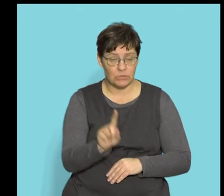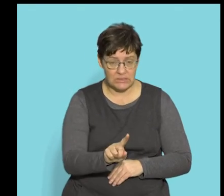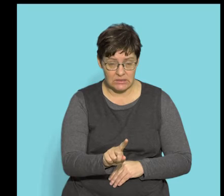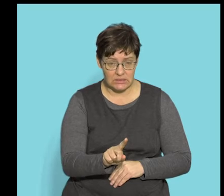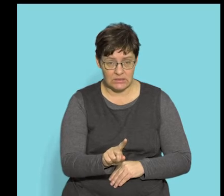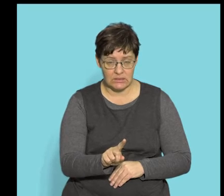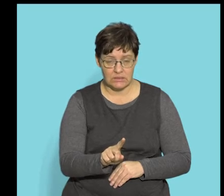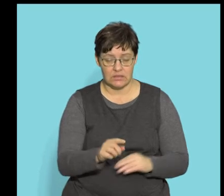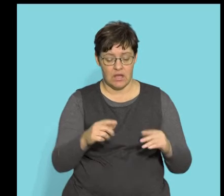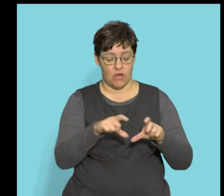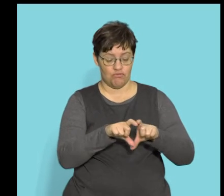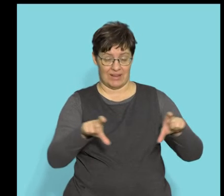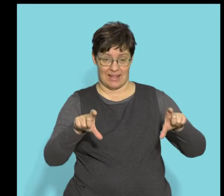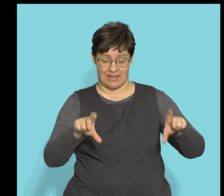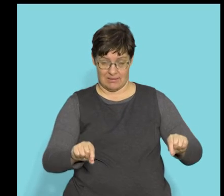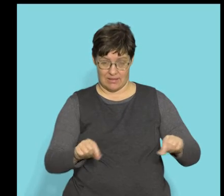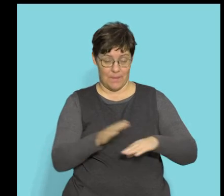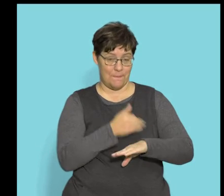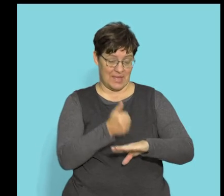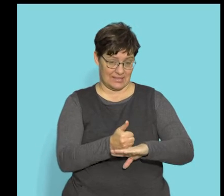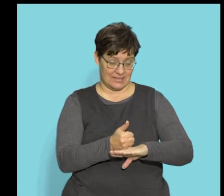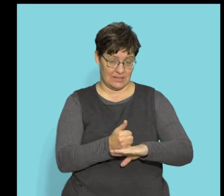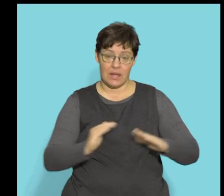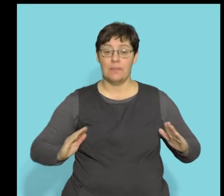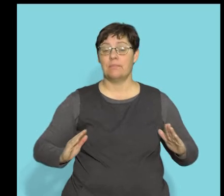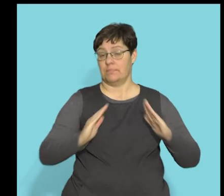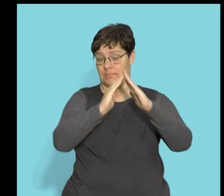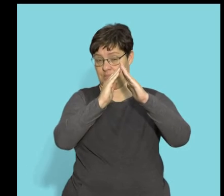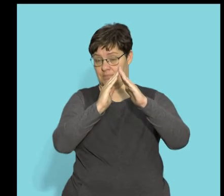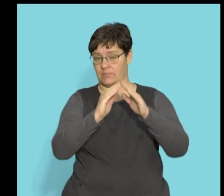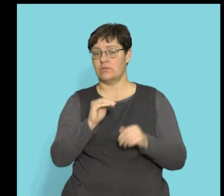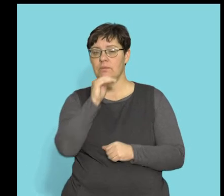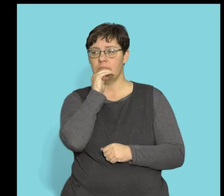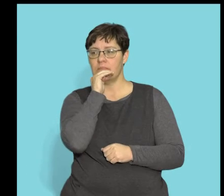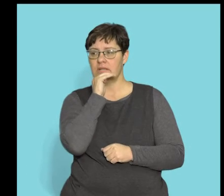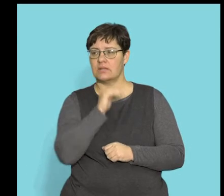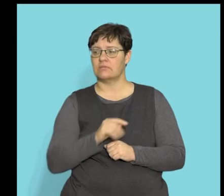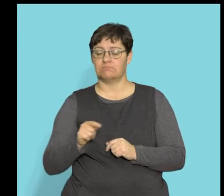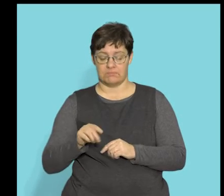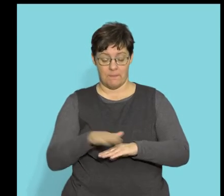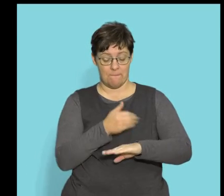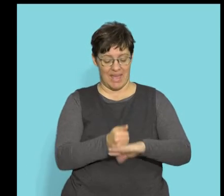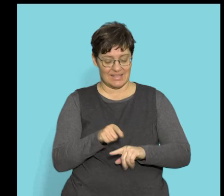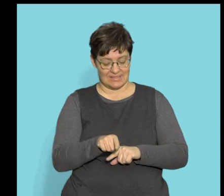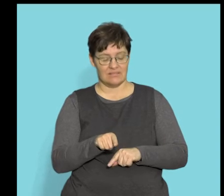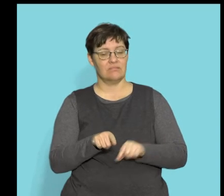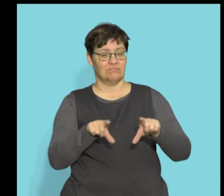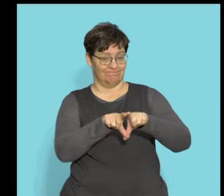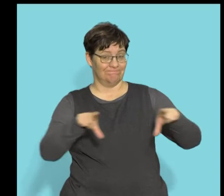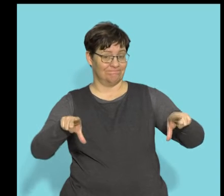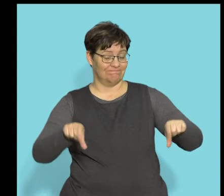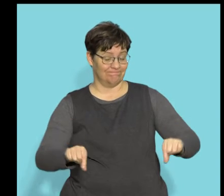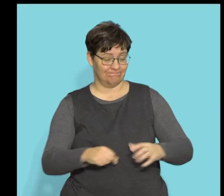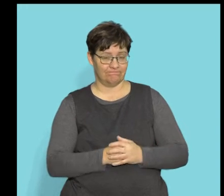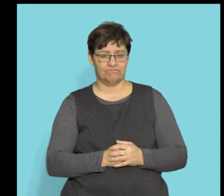is a rectangular based pyramid. So this means that my pyramid base is a rectangle.